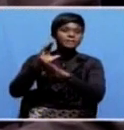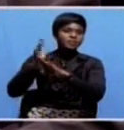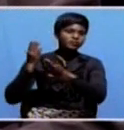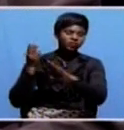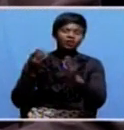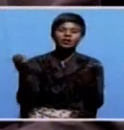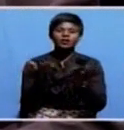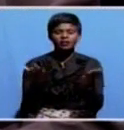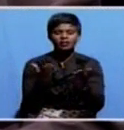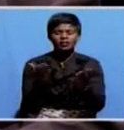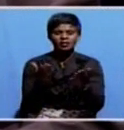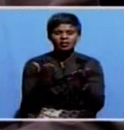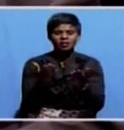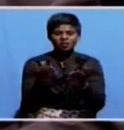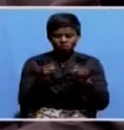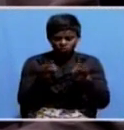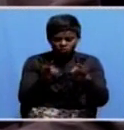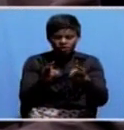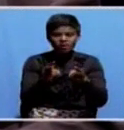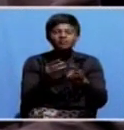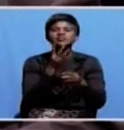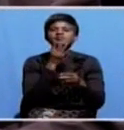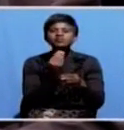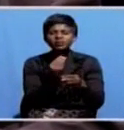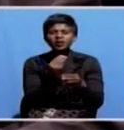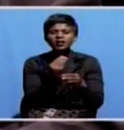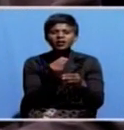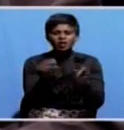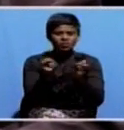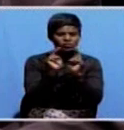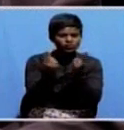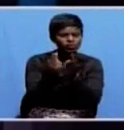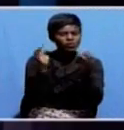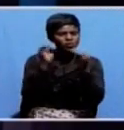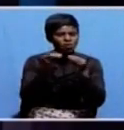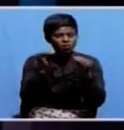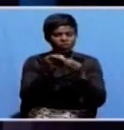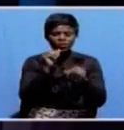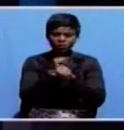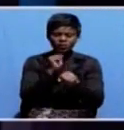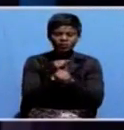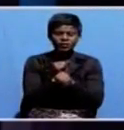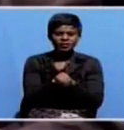he was trade unionist. Who located the friend? Did you locate him? Did he find you? Well,